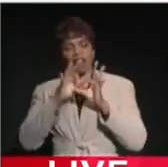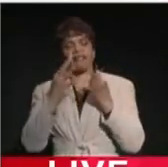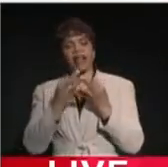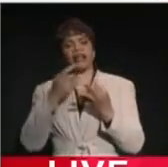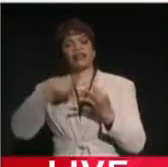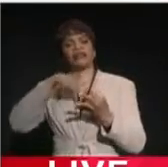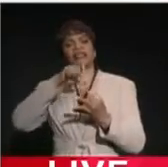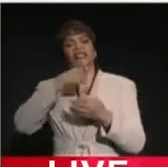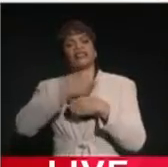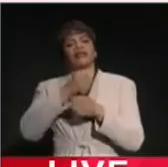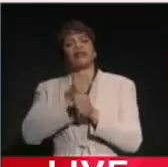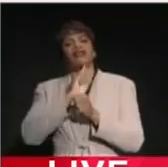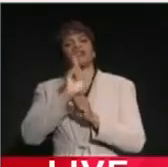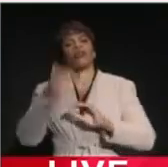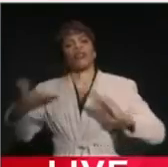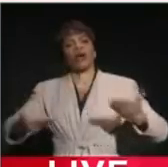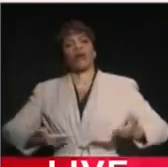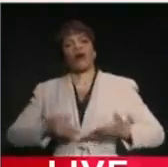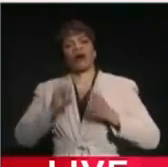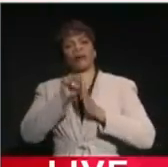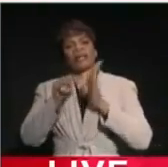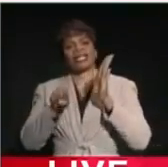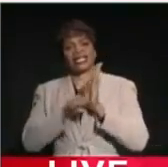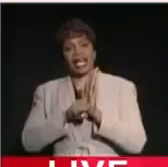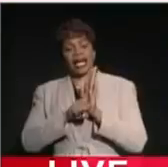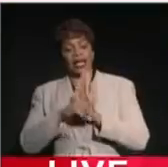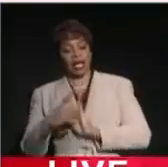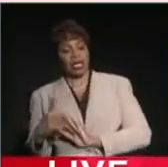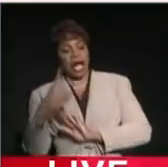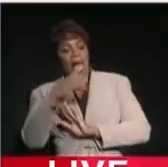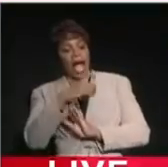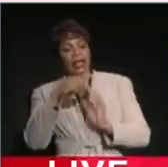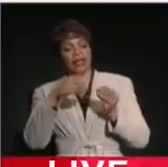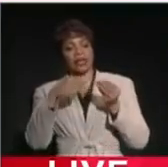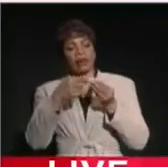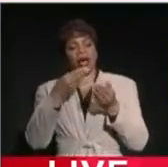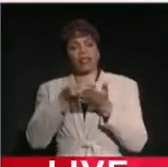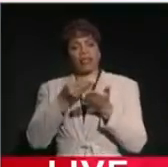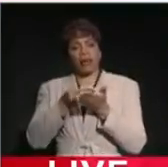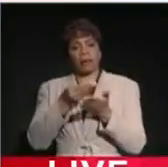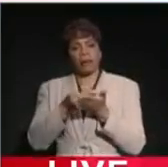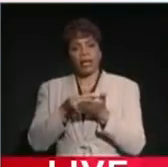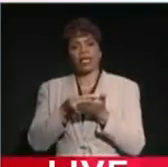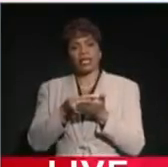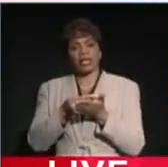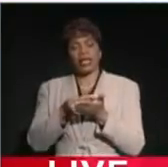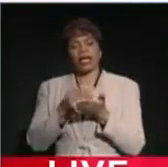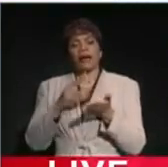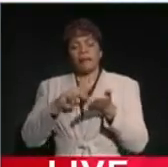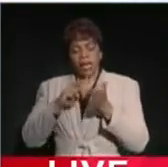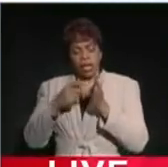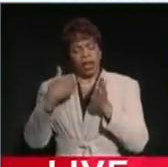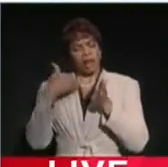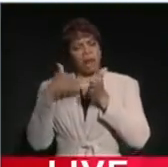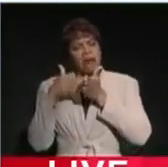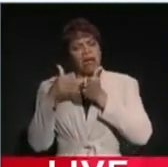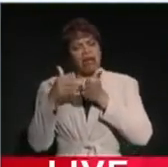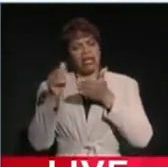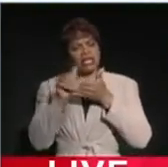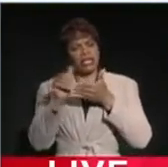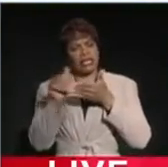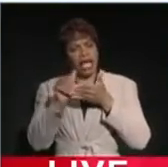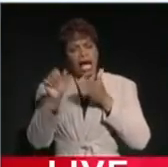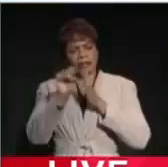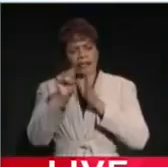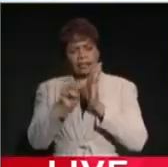welcome in the state. But if that money does go away, because they've made that threat, and if you're talking millions of dollars to a state like